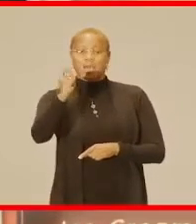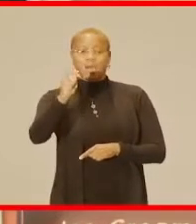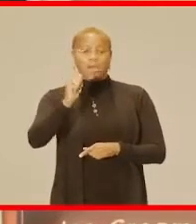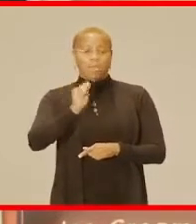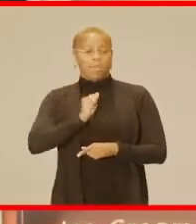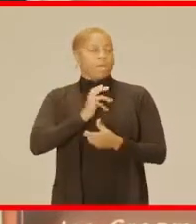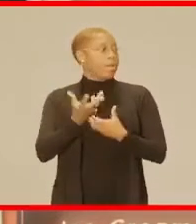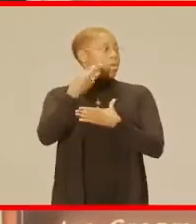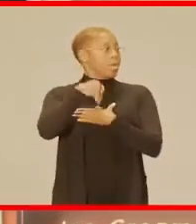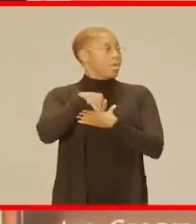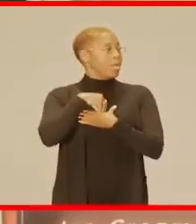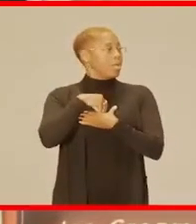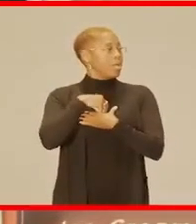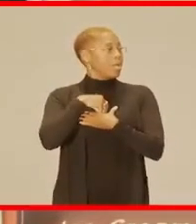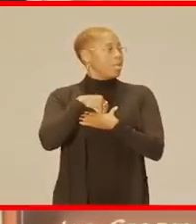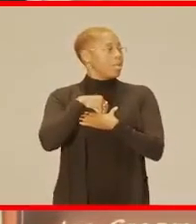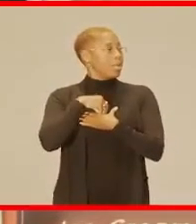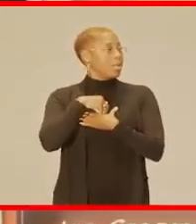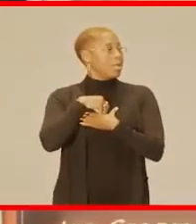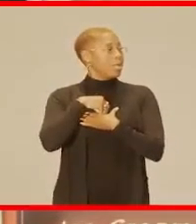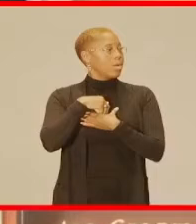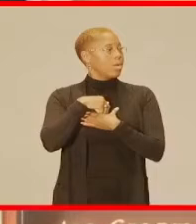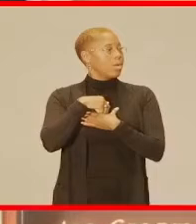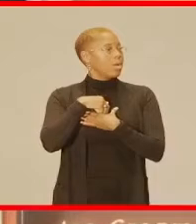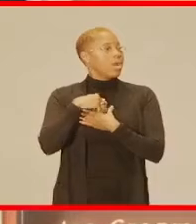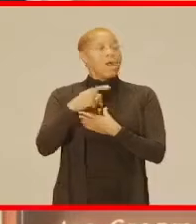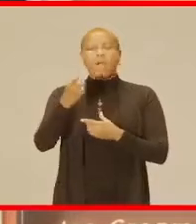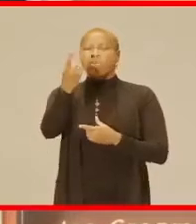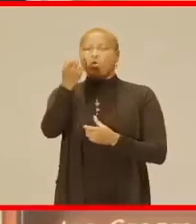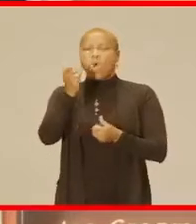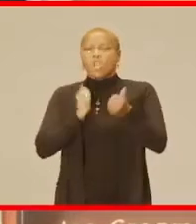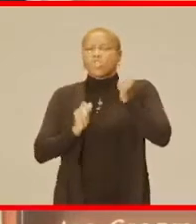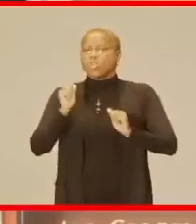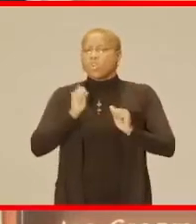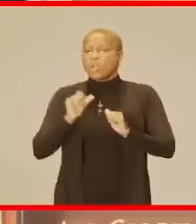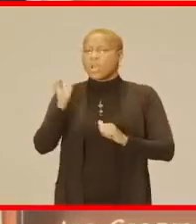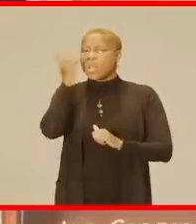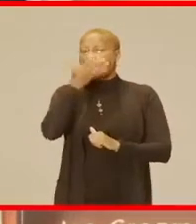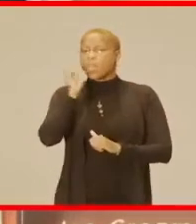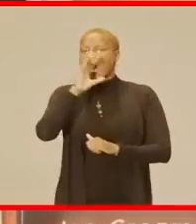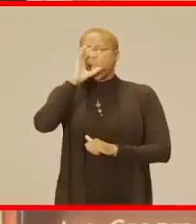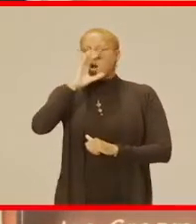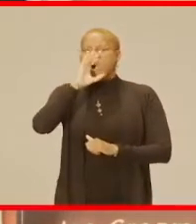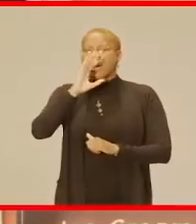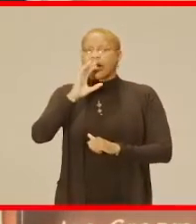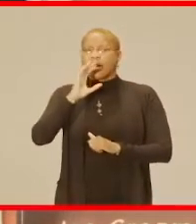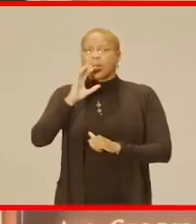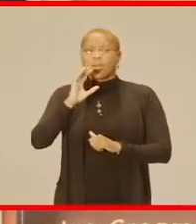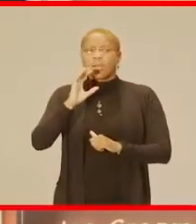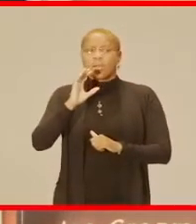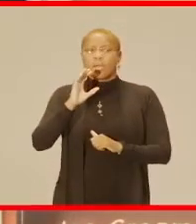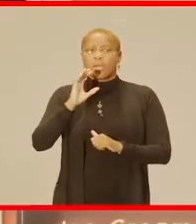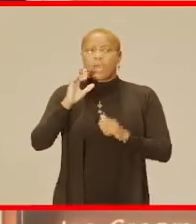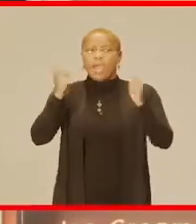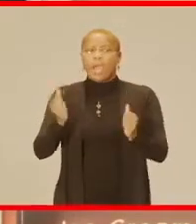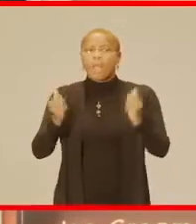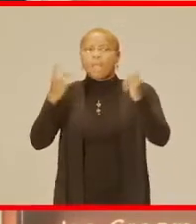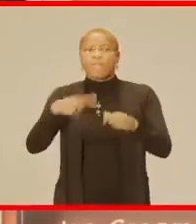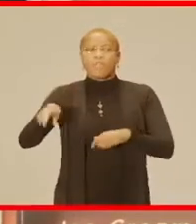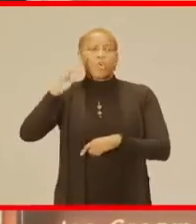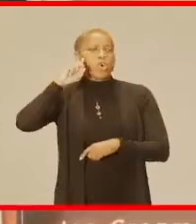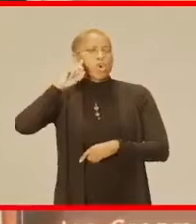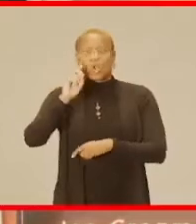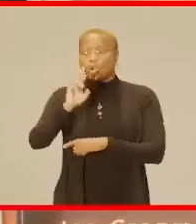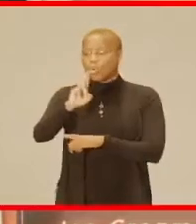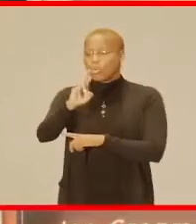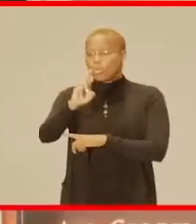This is not really an anime, more like a show, cartoon show. Have anybody heard of Winx Club? Winx Club.